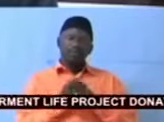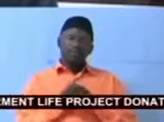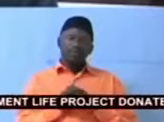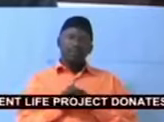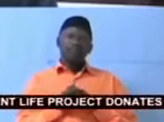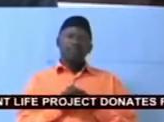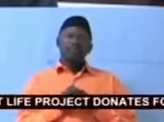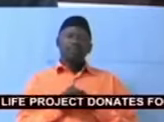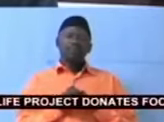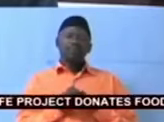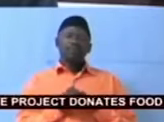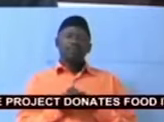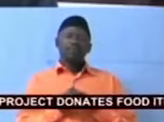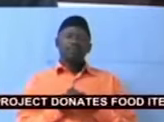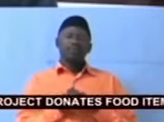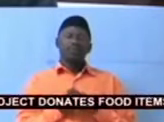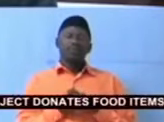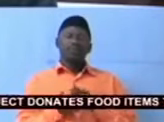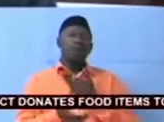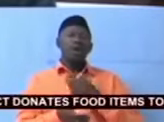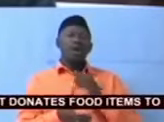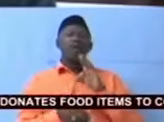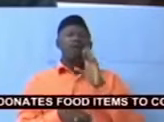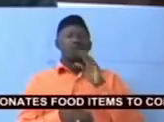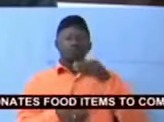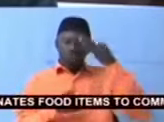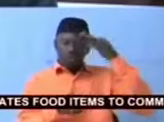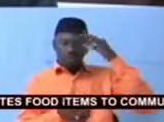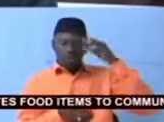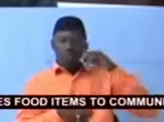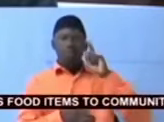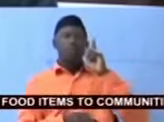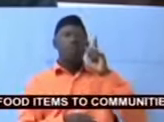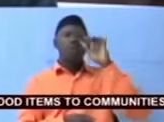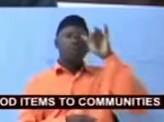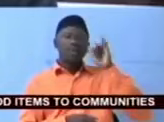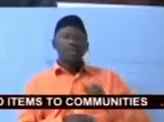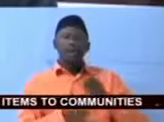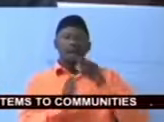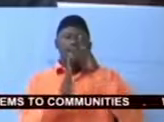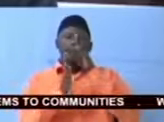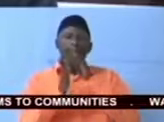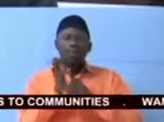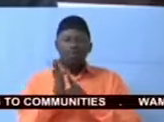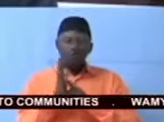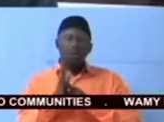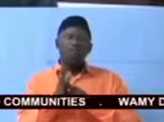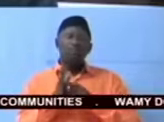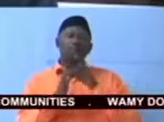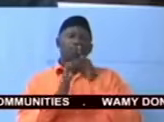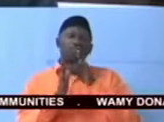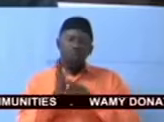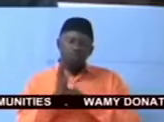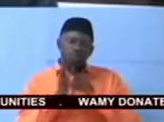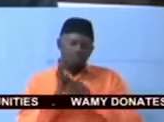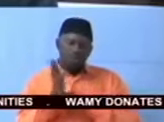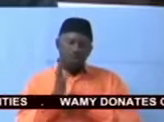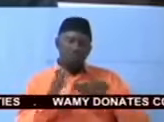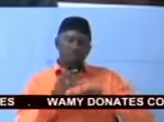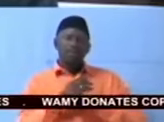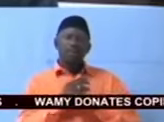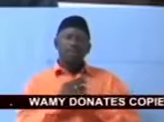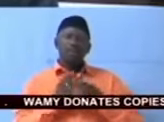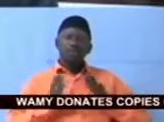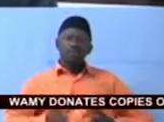I did a one-year program in human rights and humanitarian law. Ma def benn at bo xamne di jàng nak lu jëm ci walu yelefi doom adama ak luwaay doom